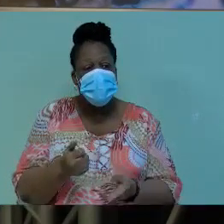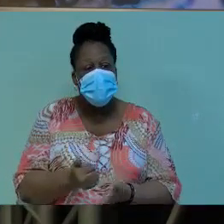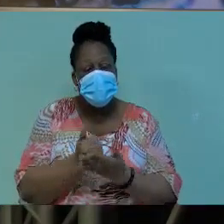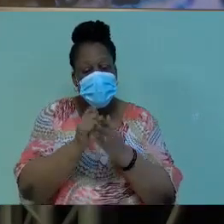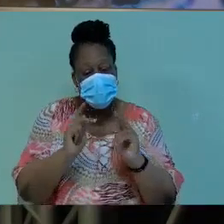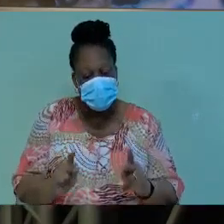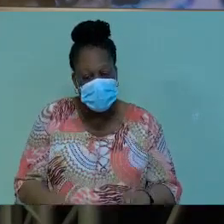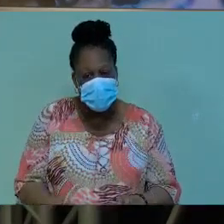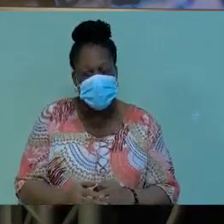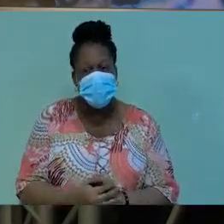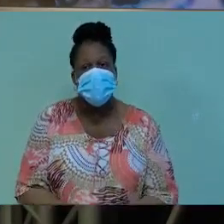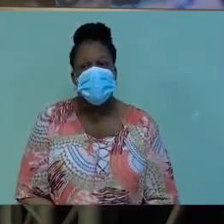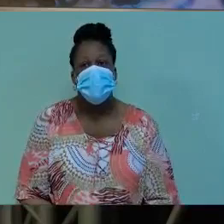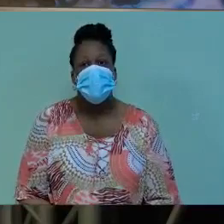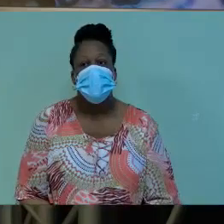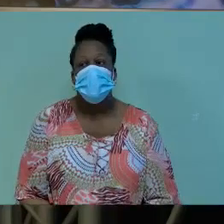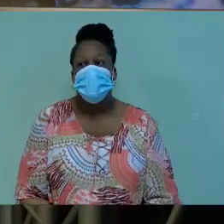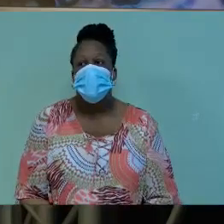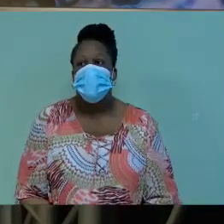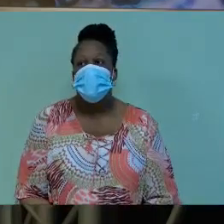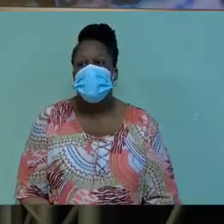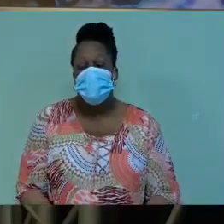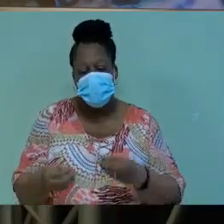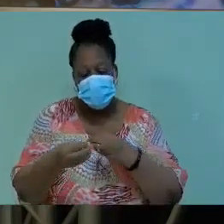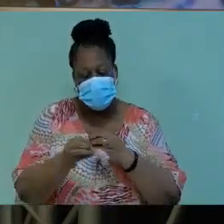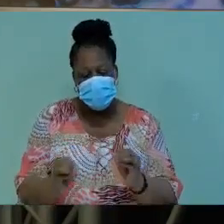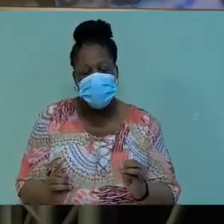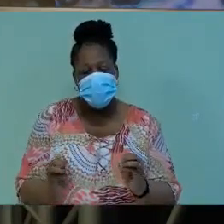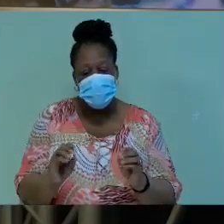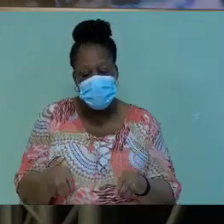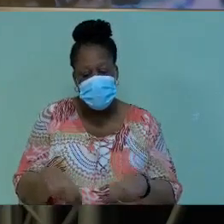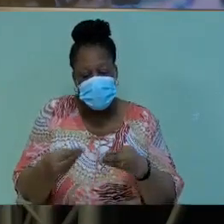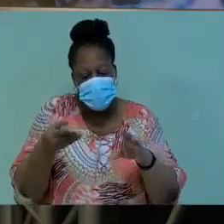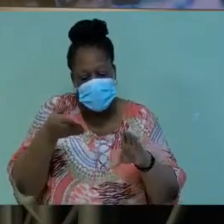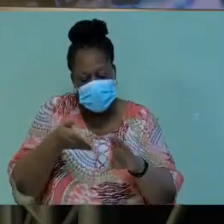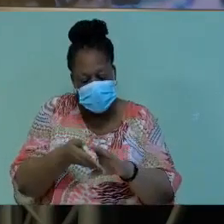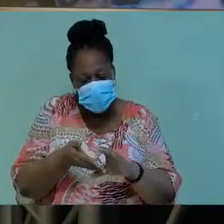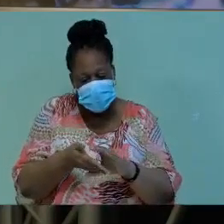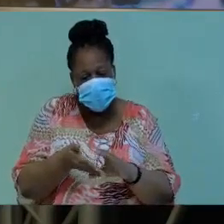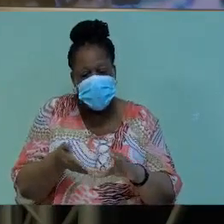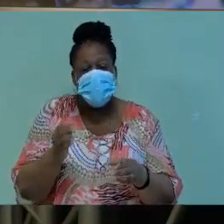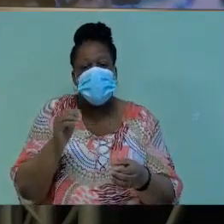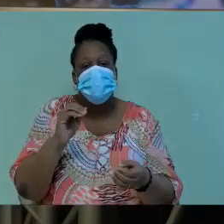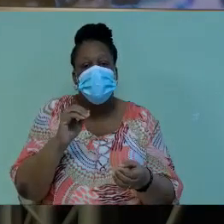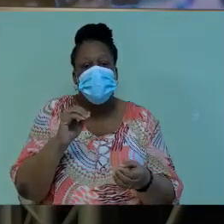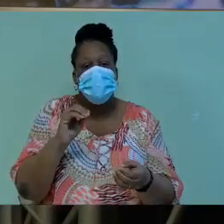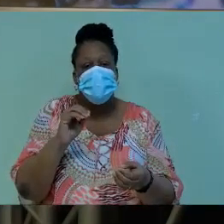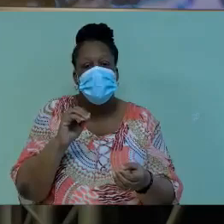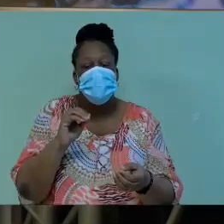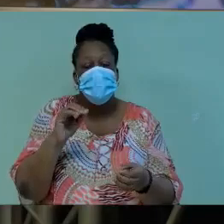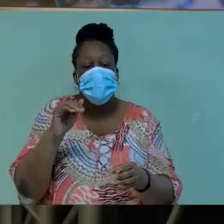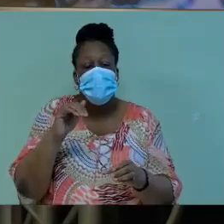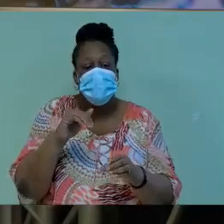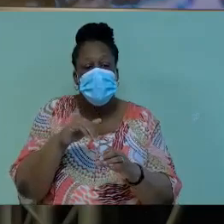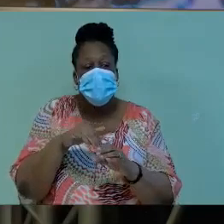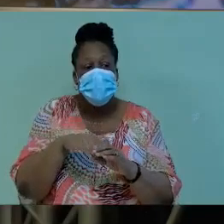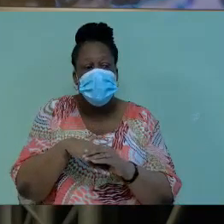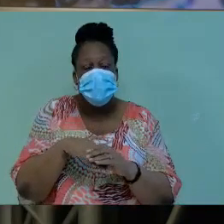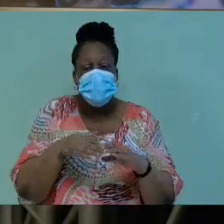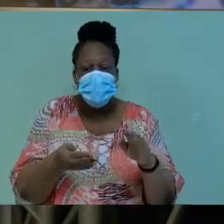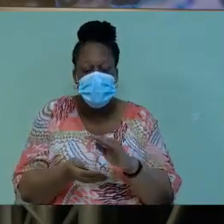In this regard, the Accountant General has deposited into a deposit account at the government's treasury